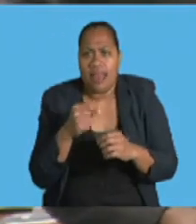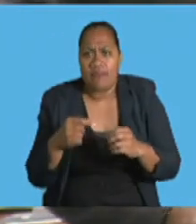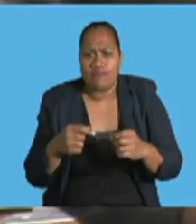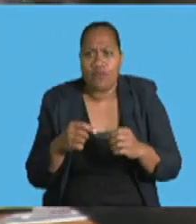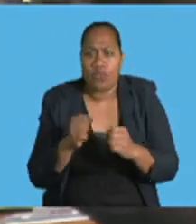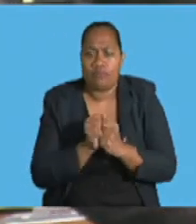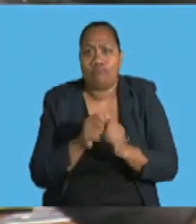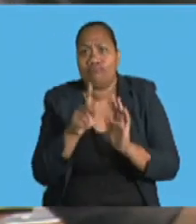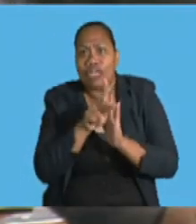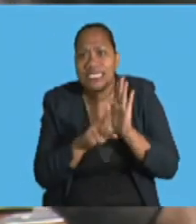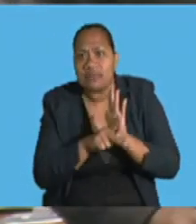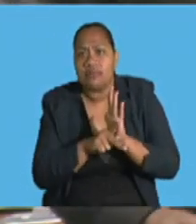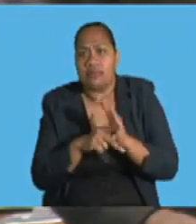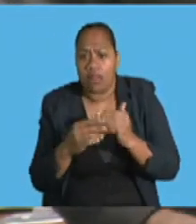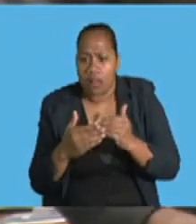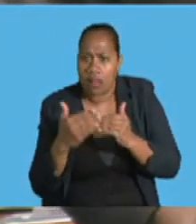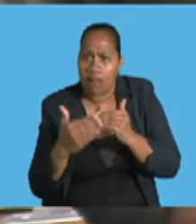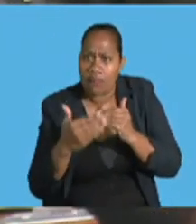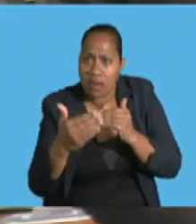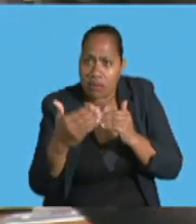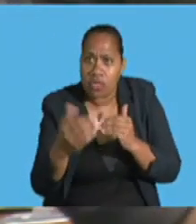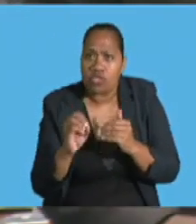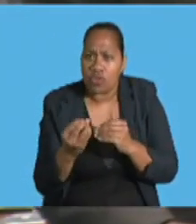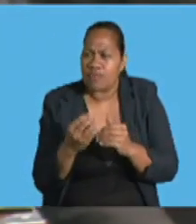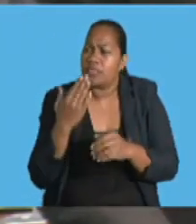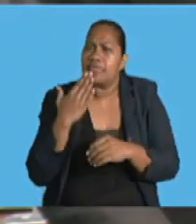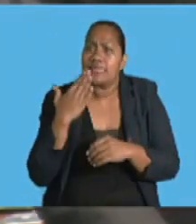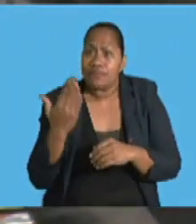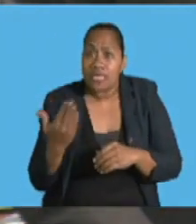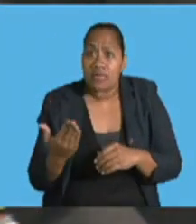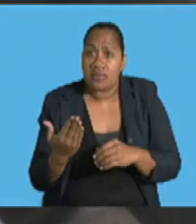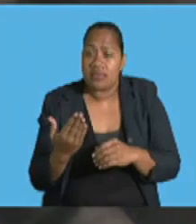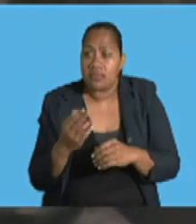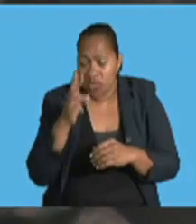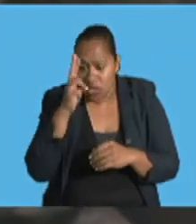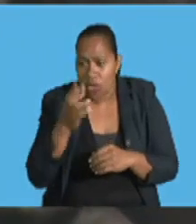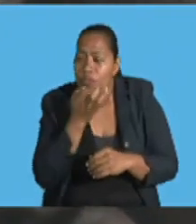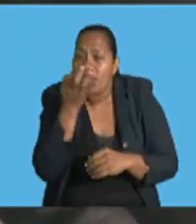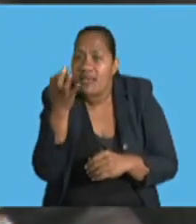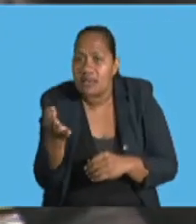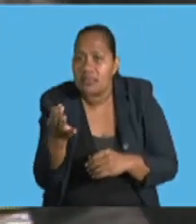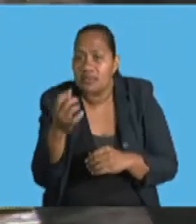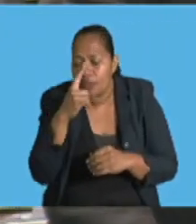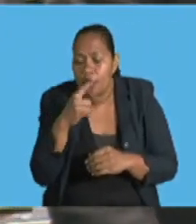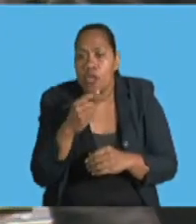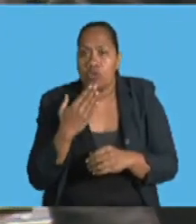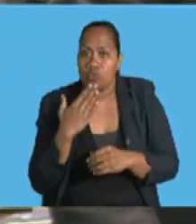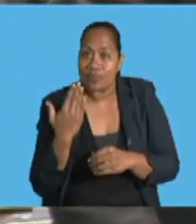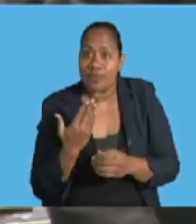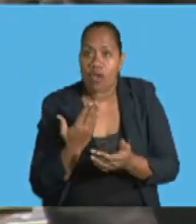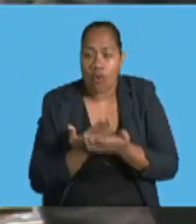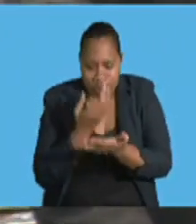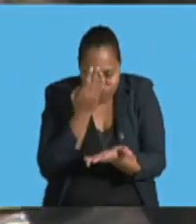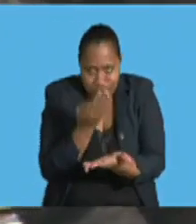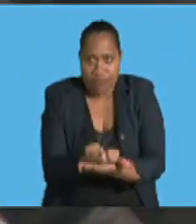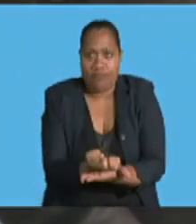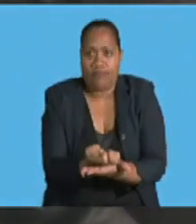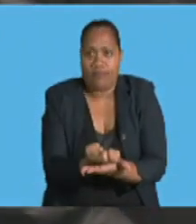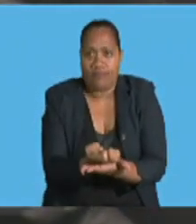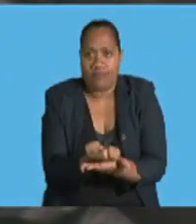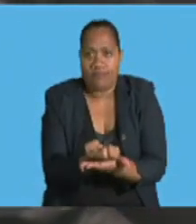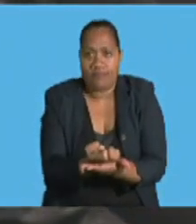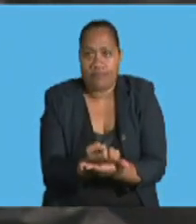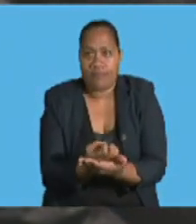we serve to speak on facts. Mr. Speaker, sir, I'm not here to give a long-winded address to try